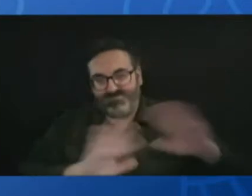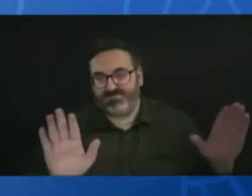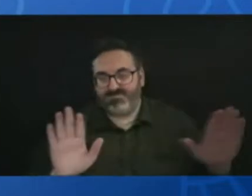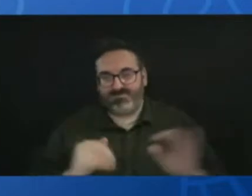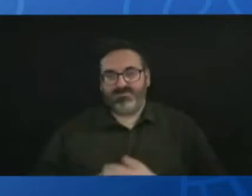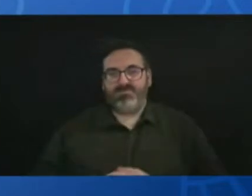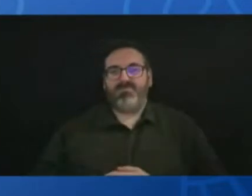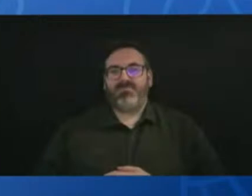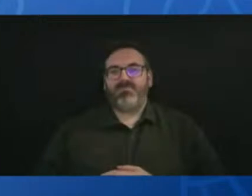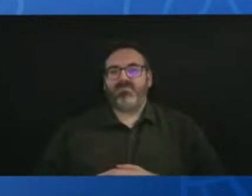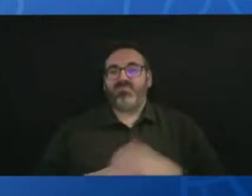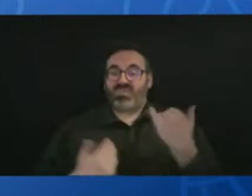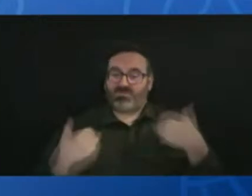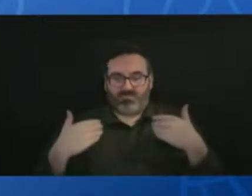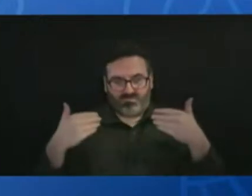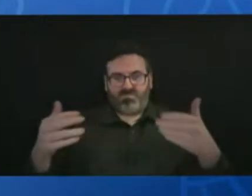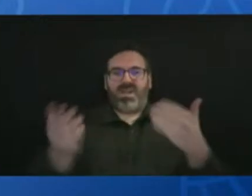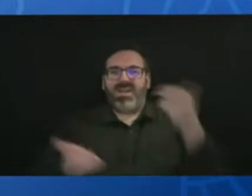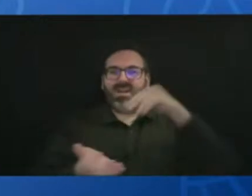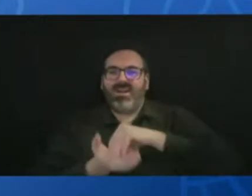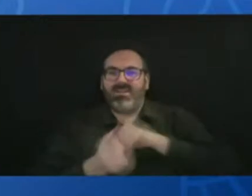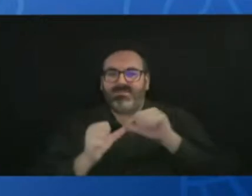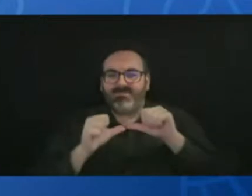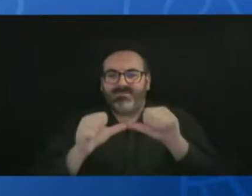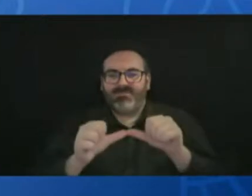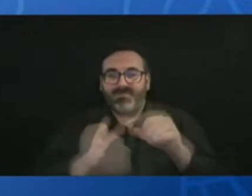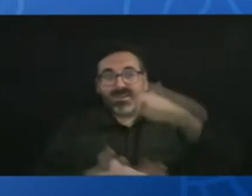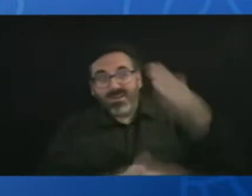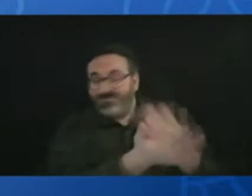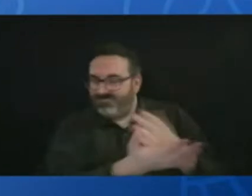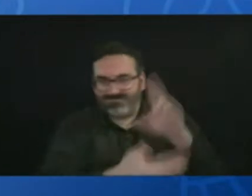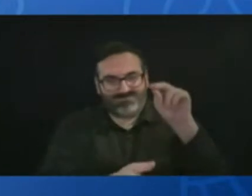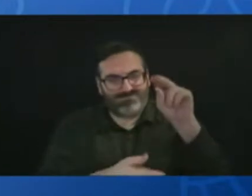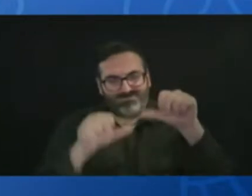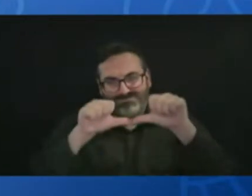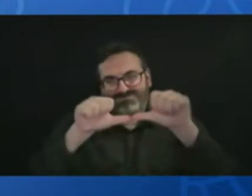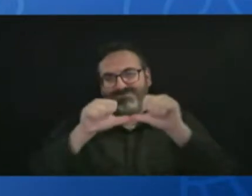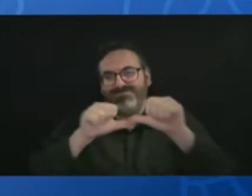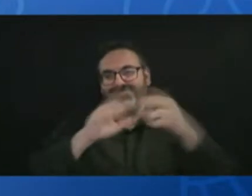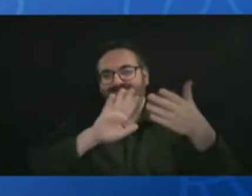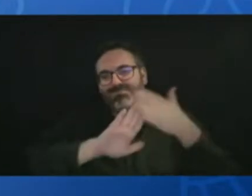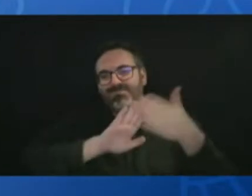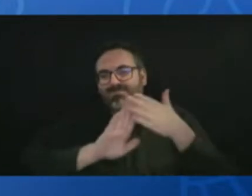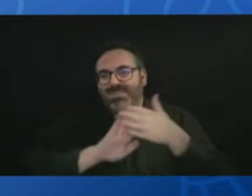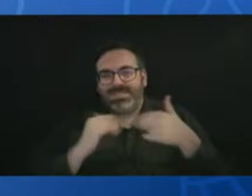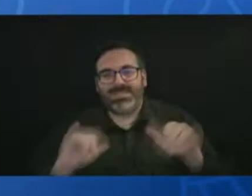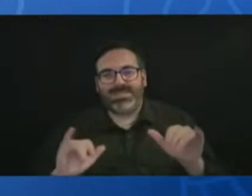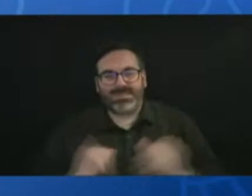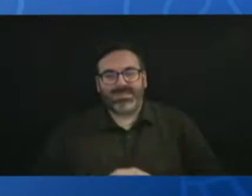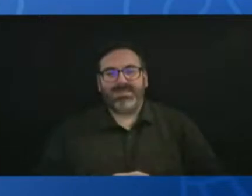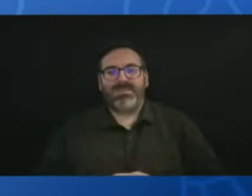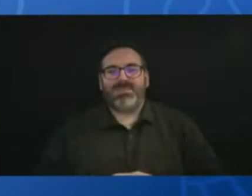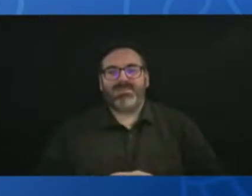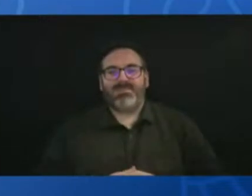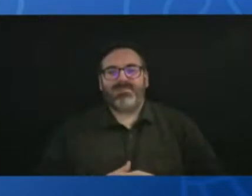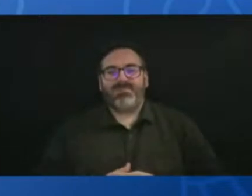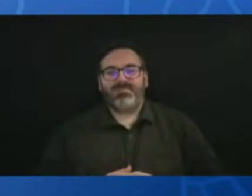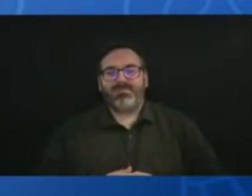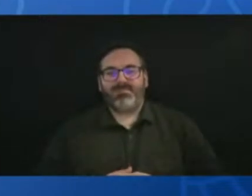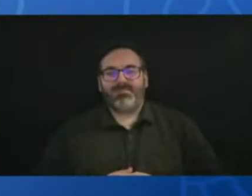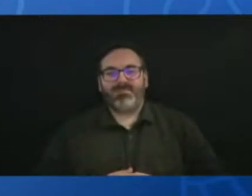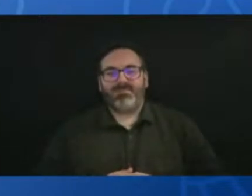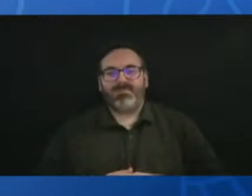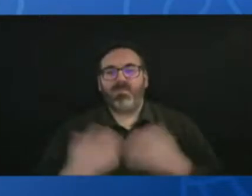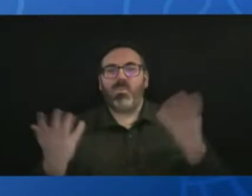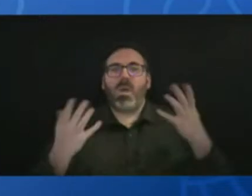Again, foreign aid is not going to stop, not by any means. And the form in which it takes and what we expect for it to